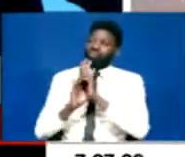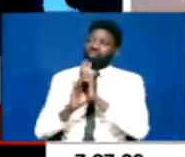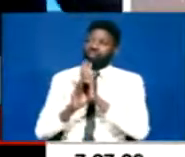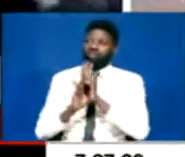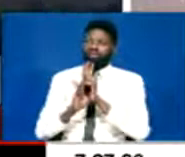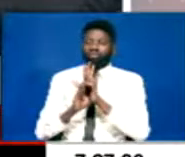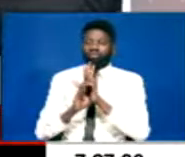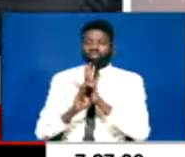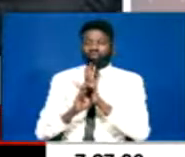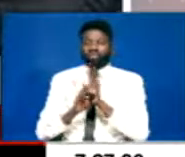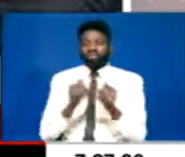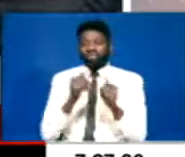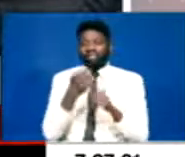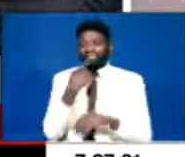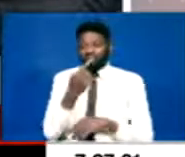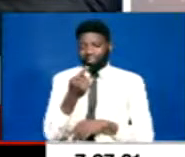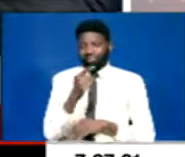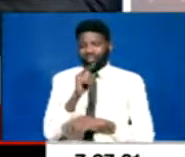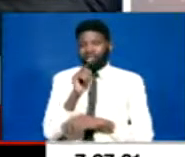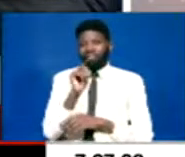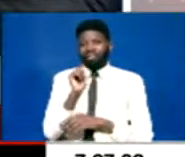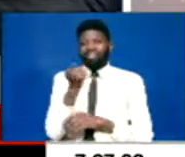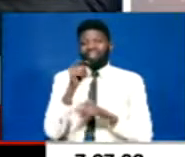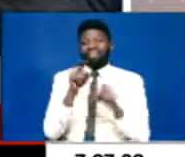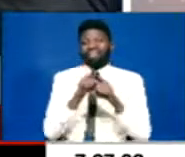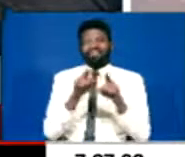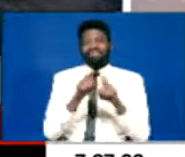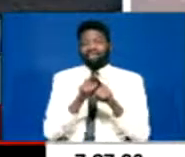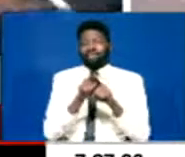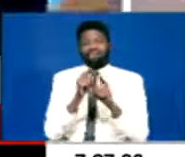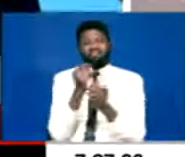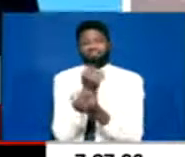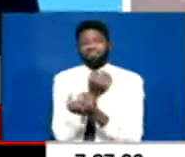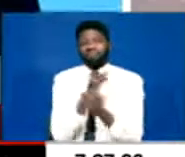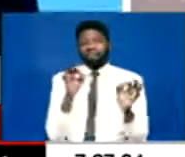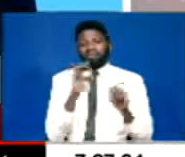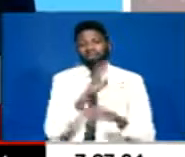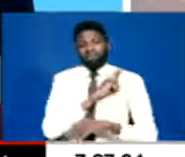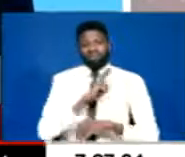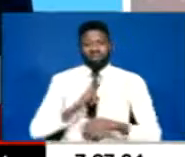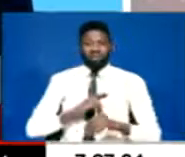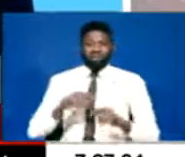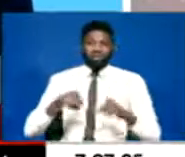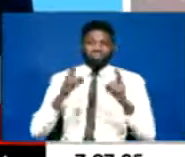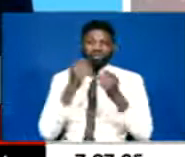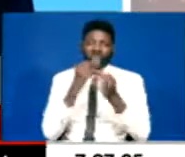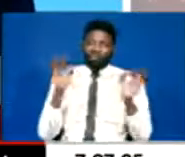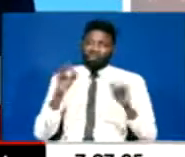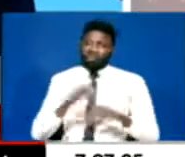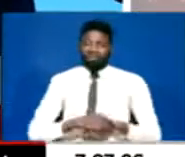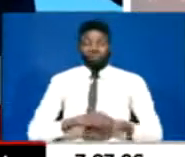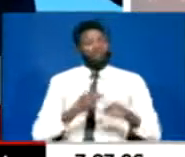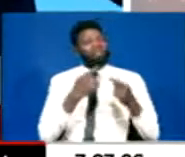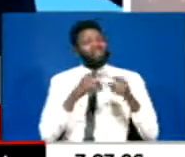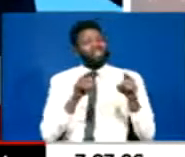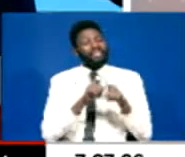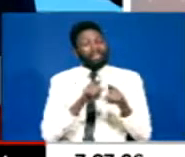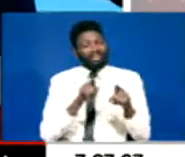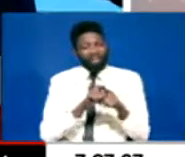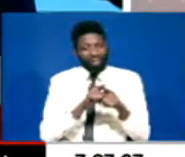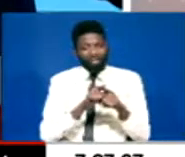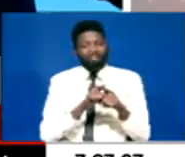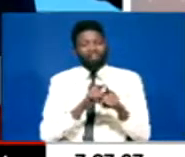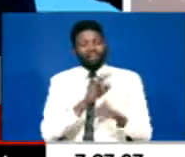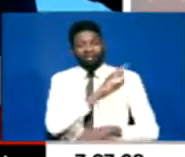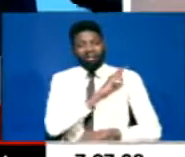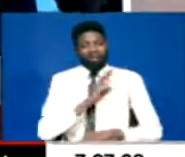state? Quite an interesting one there. Just an interesting bit, because religious leaders or faith-based organizations also play a key